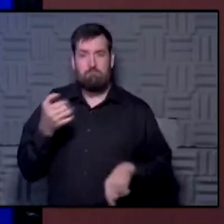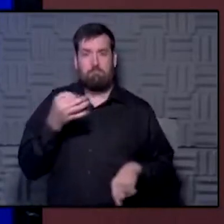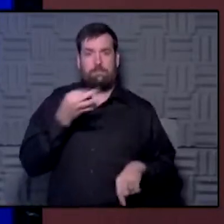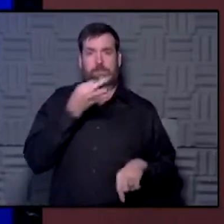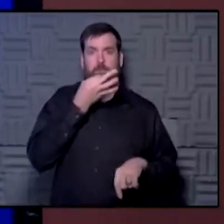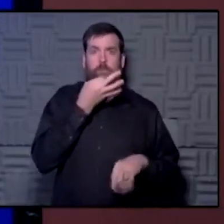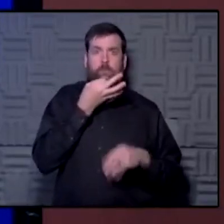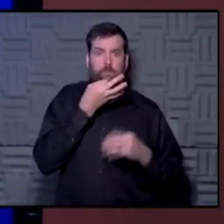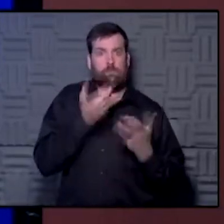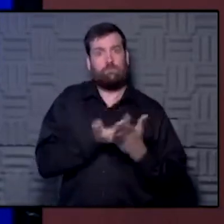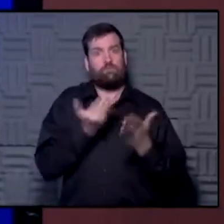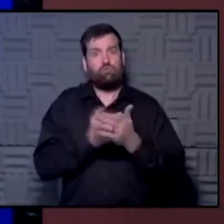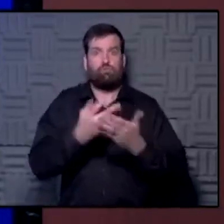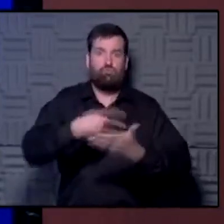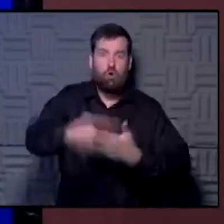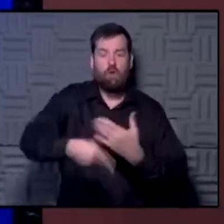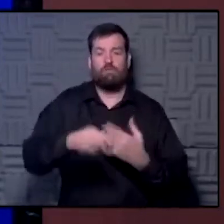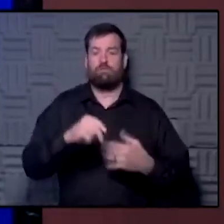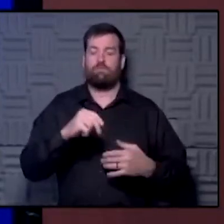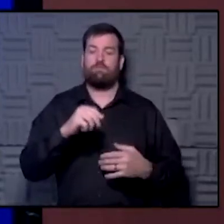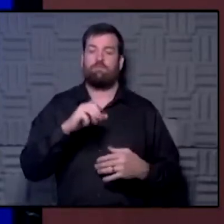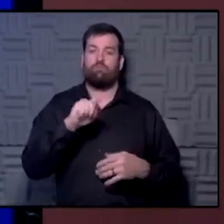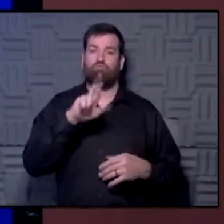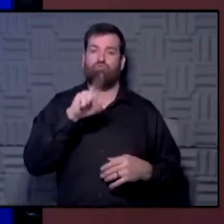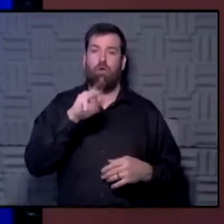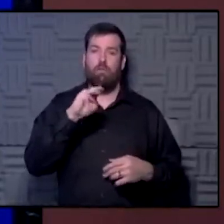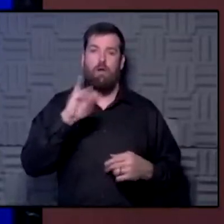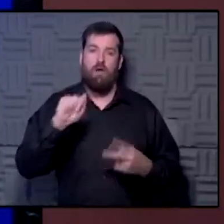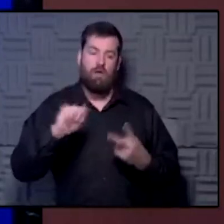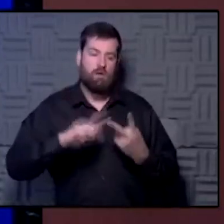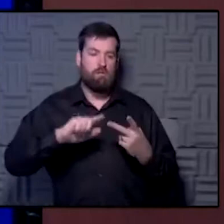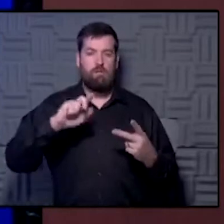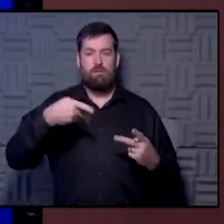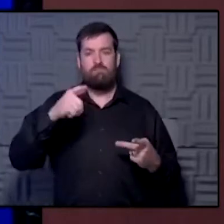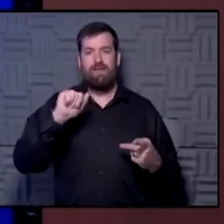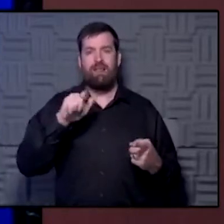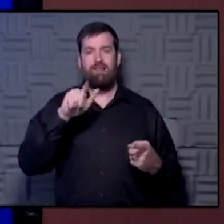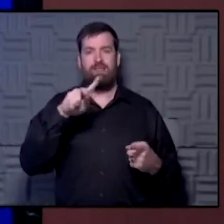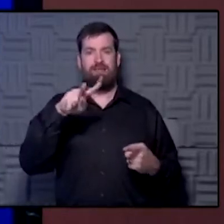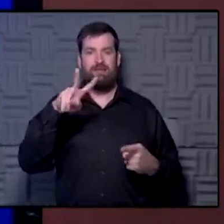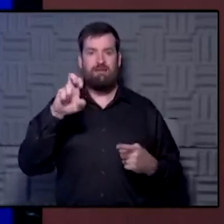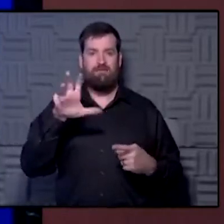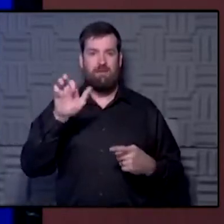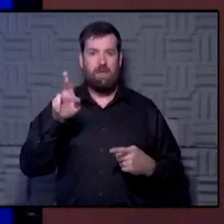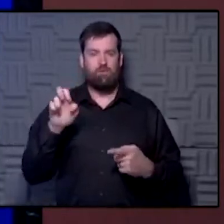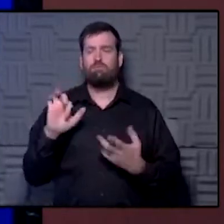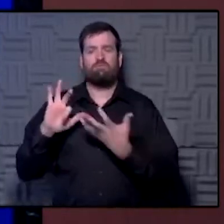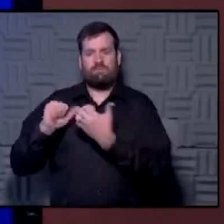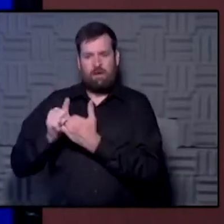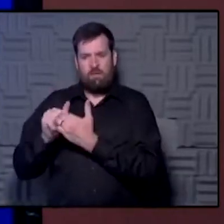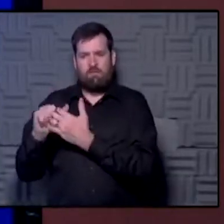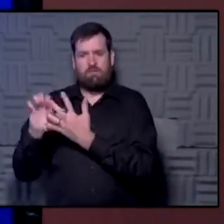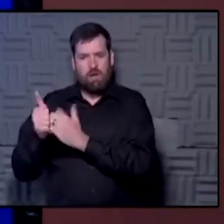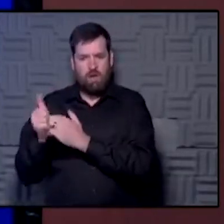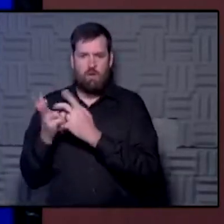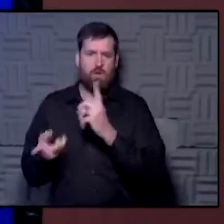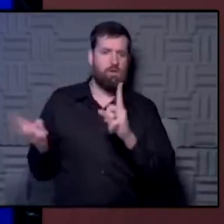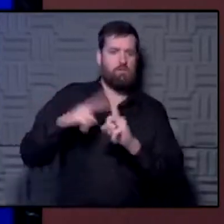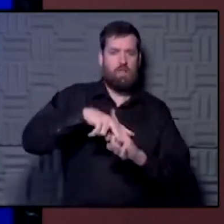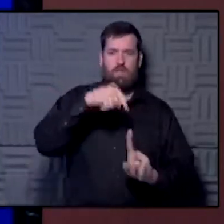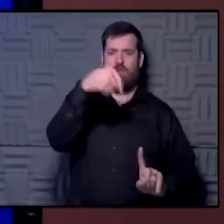launch new programs in trauma and palliative care, we said, how can we take that experience and really bring it to bear in